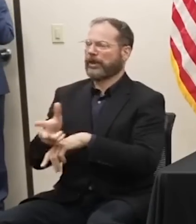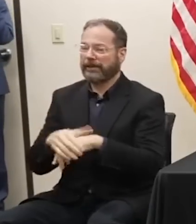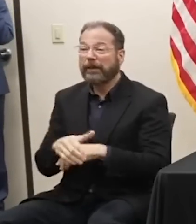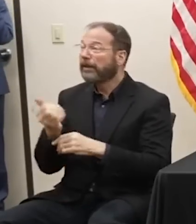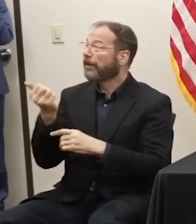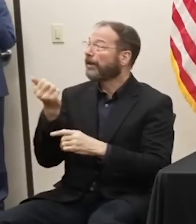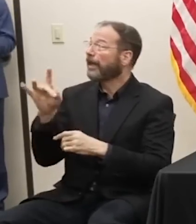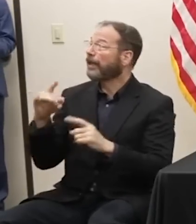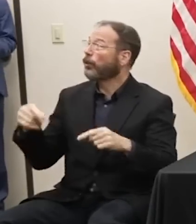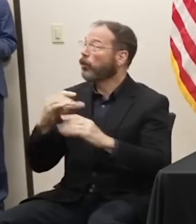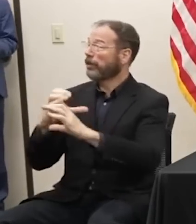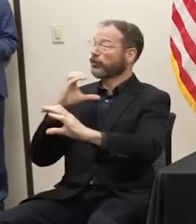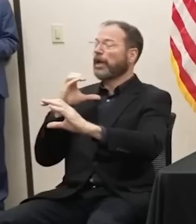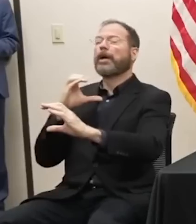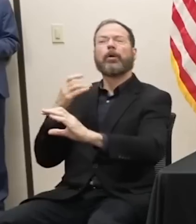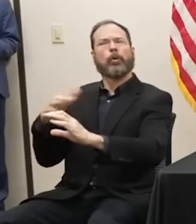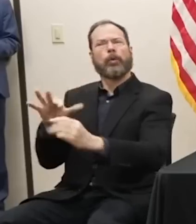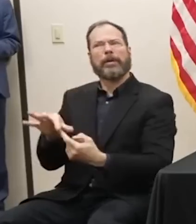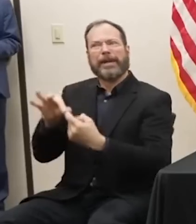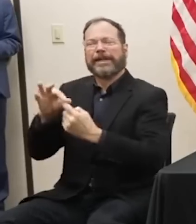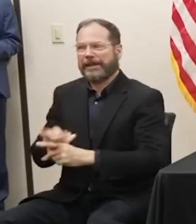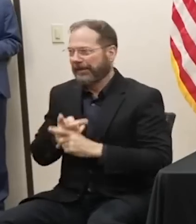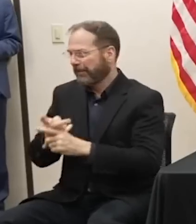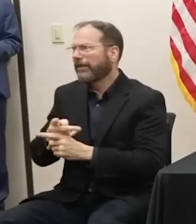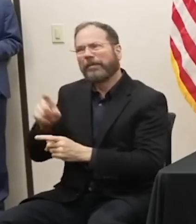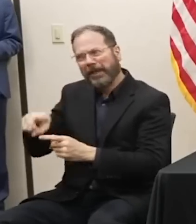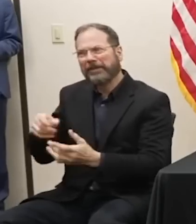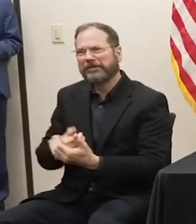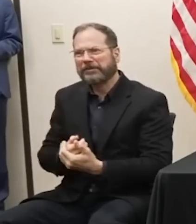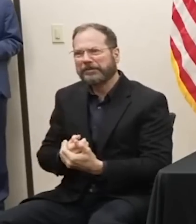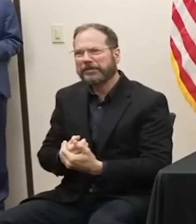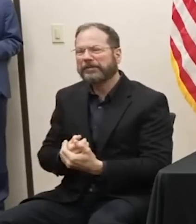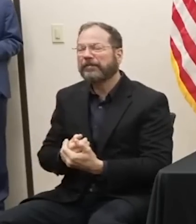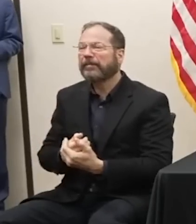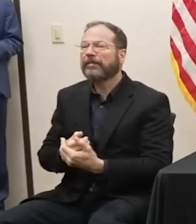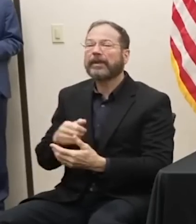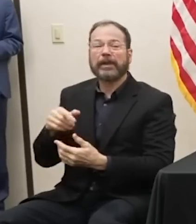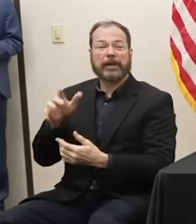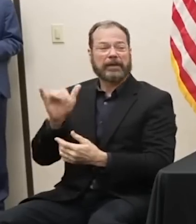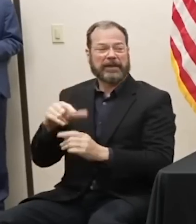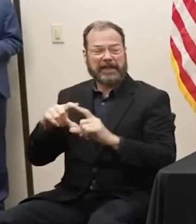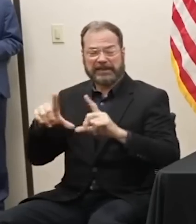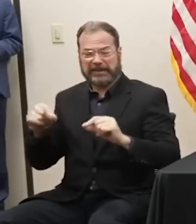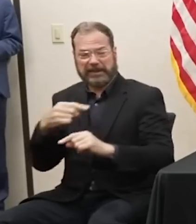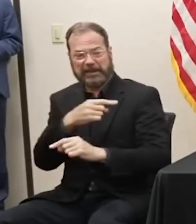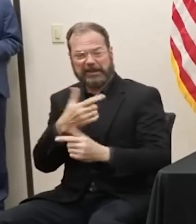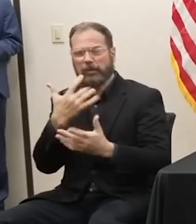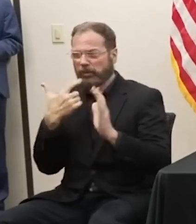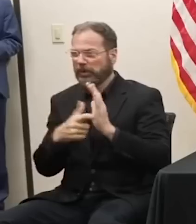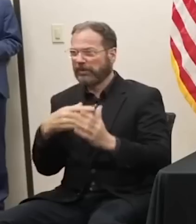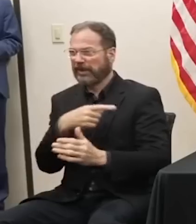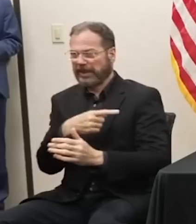18-wheelers in particular need to be extra vigilant. And you see the sign in front of me I want to call attention